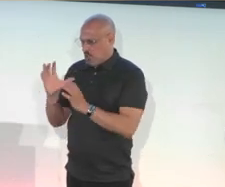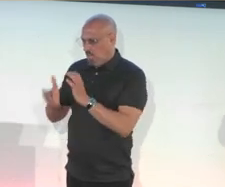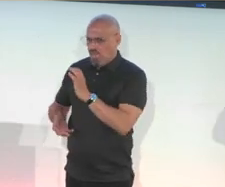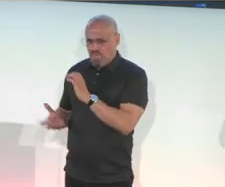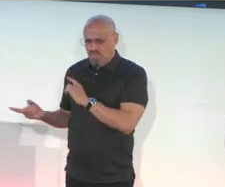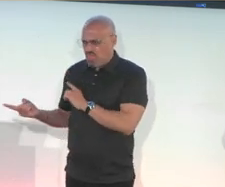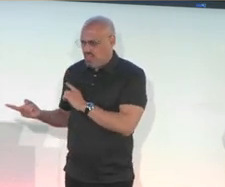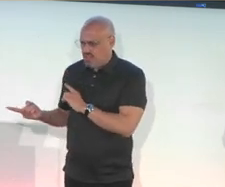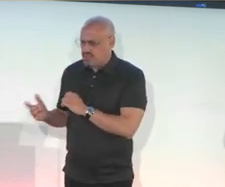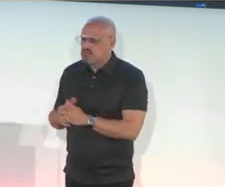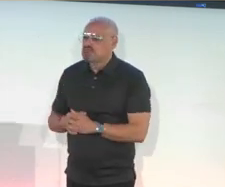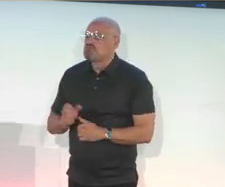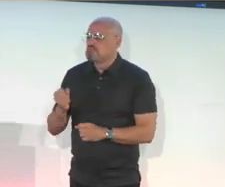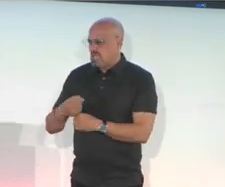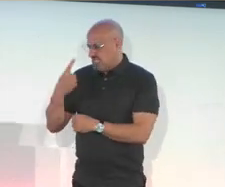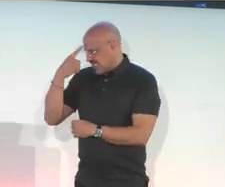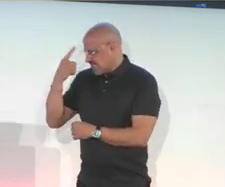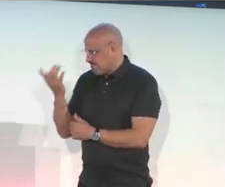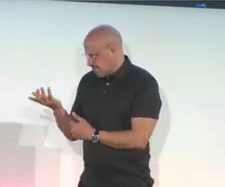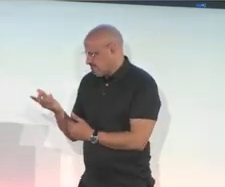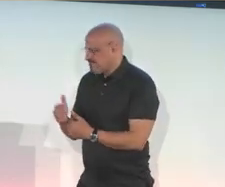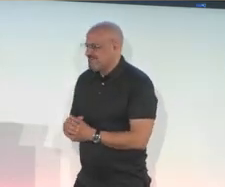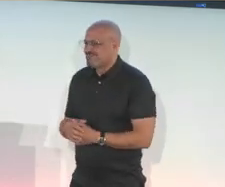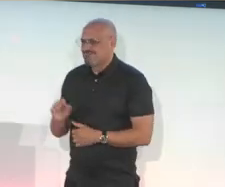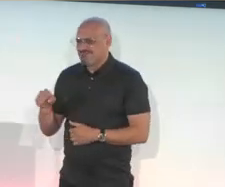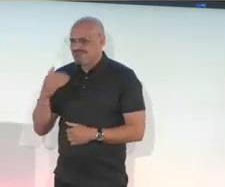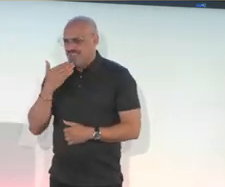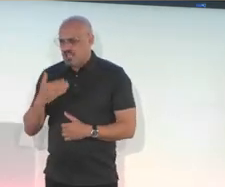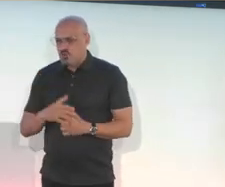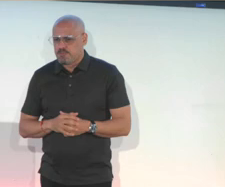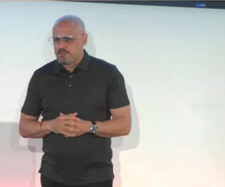you. Makes sense. Thank you.